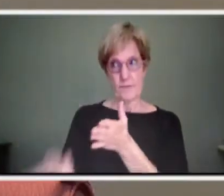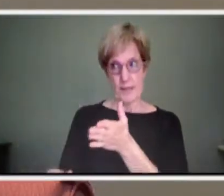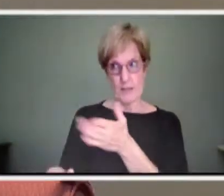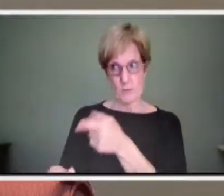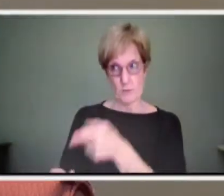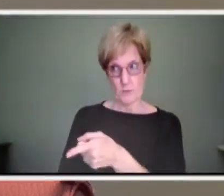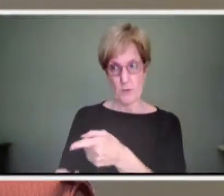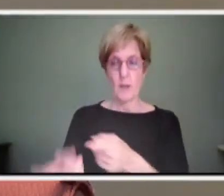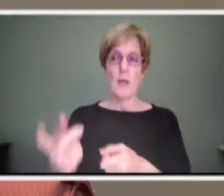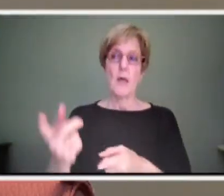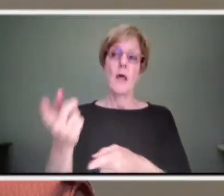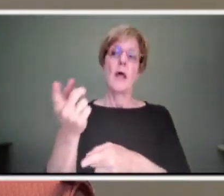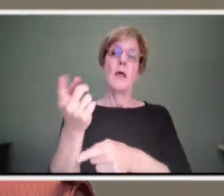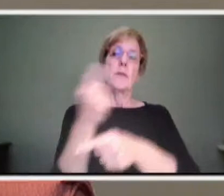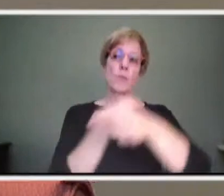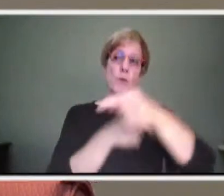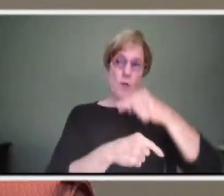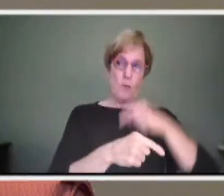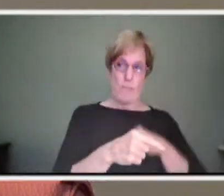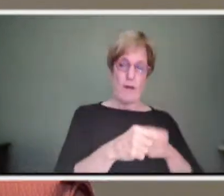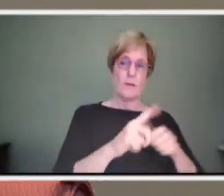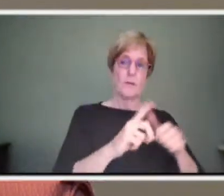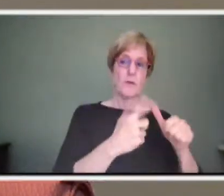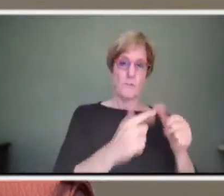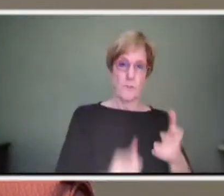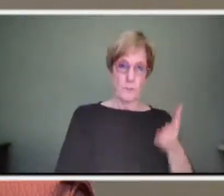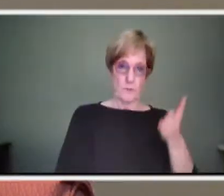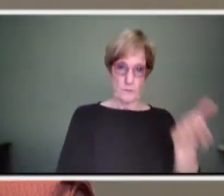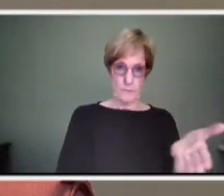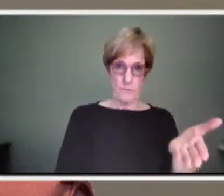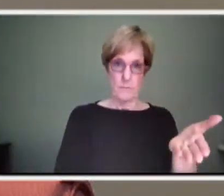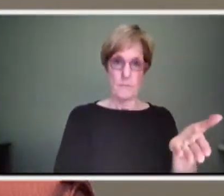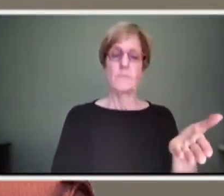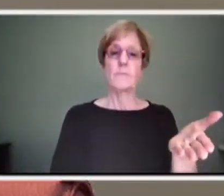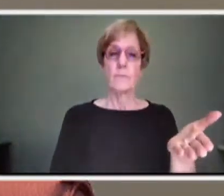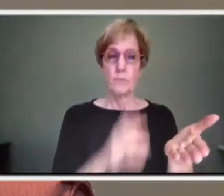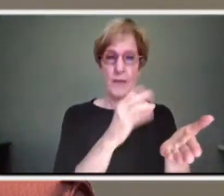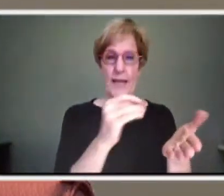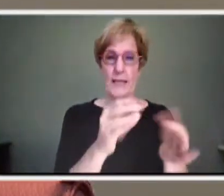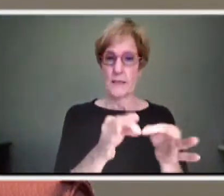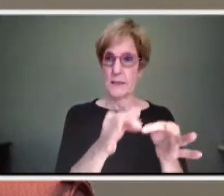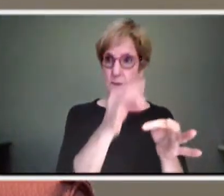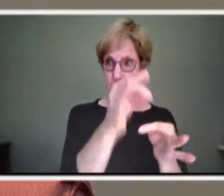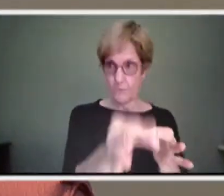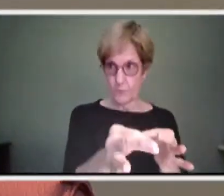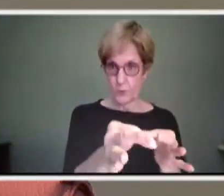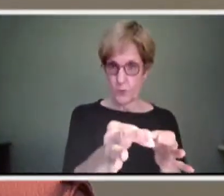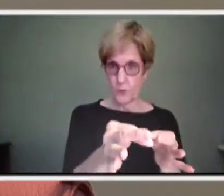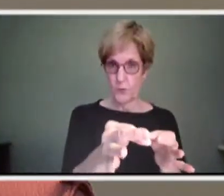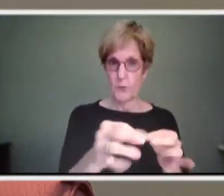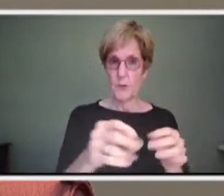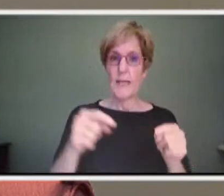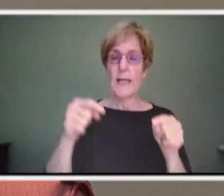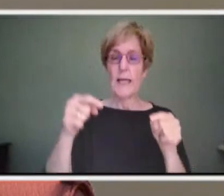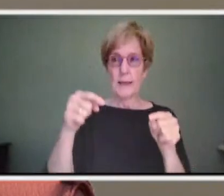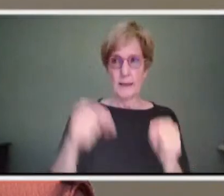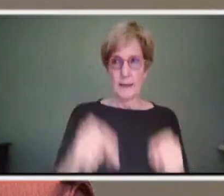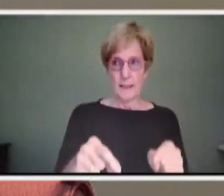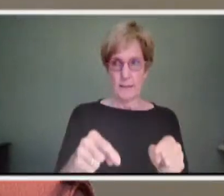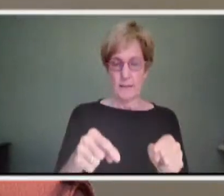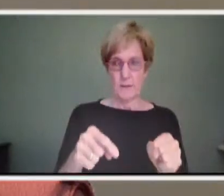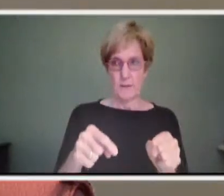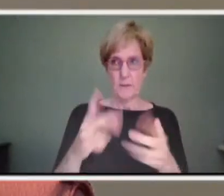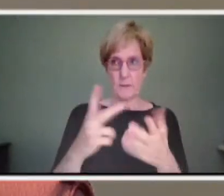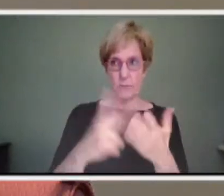can go back to the original motion and defer this particular